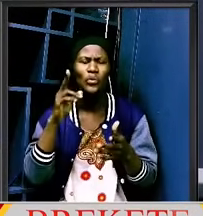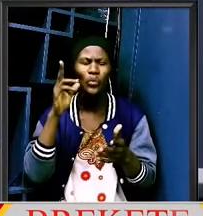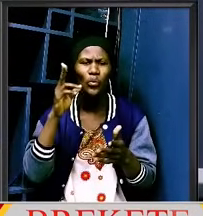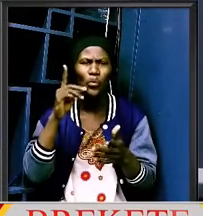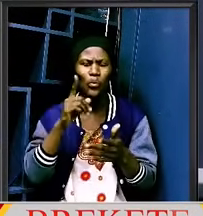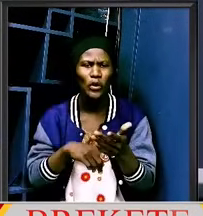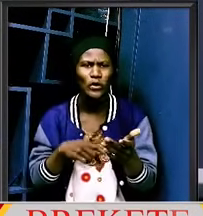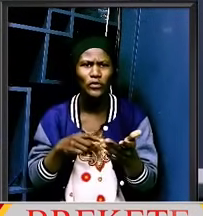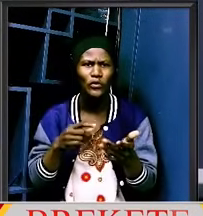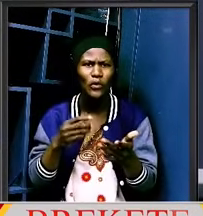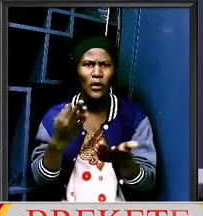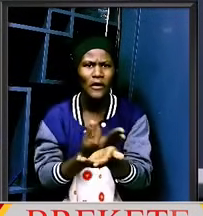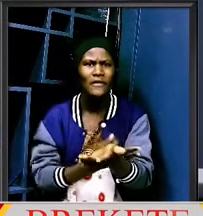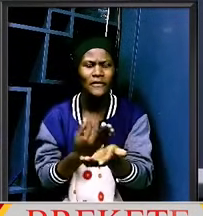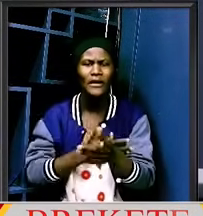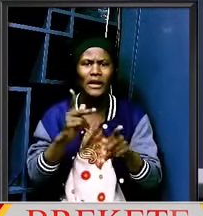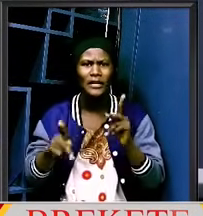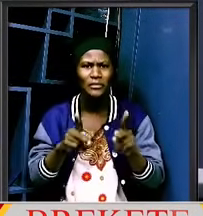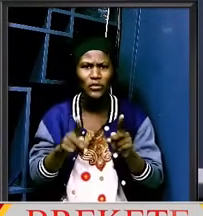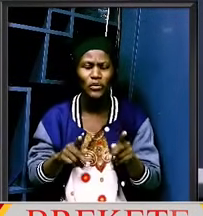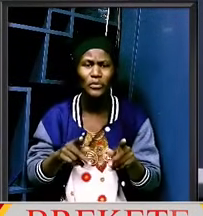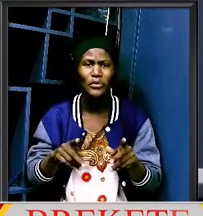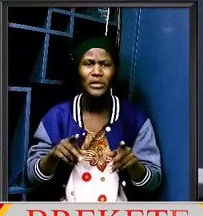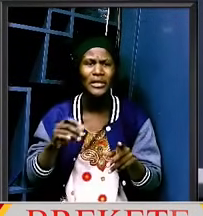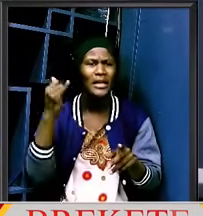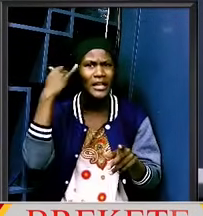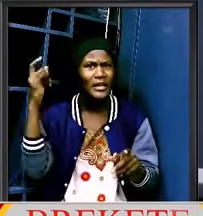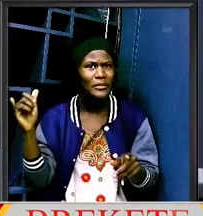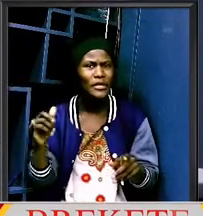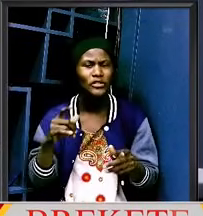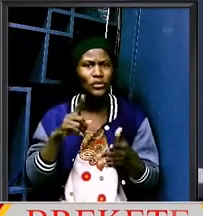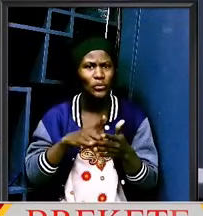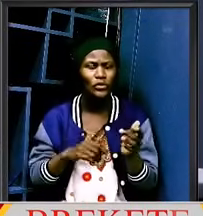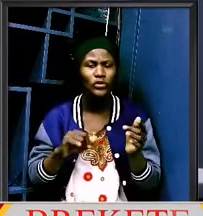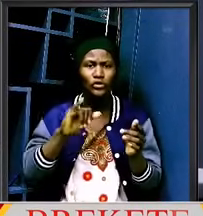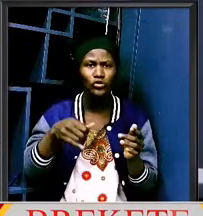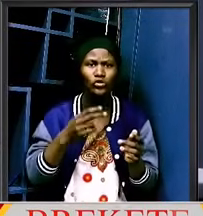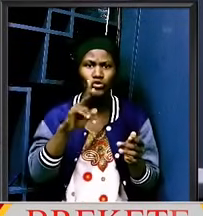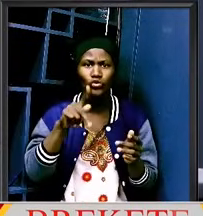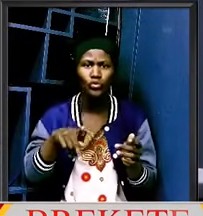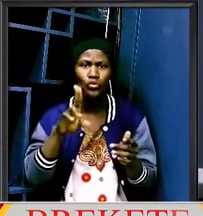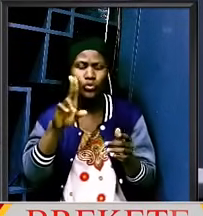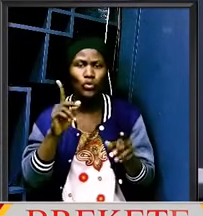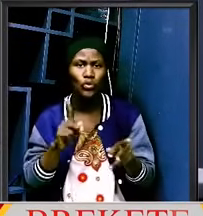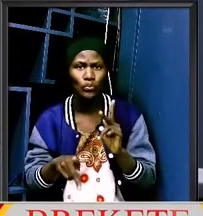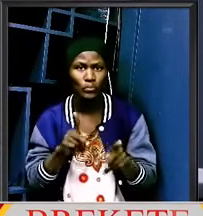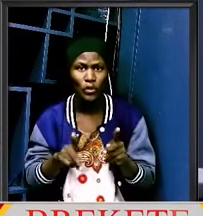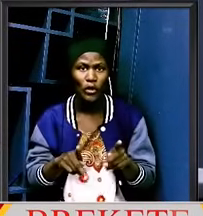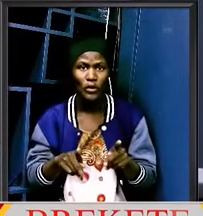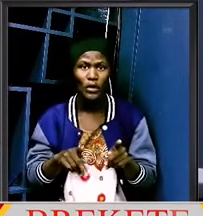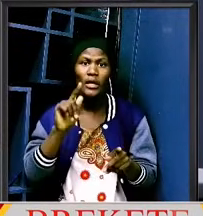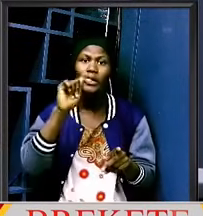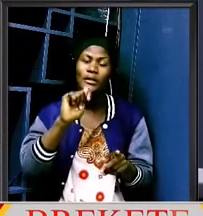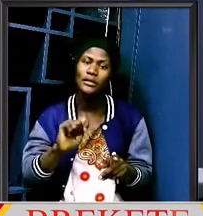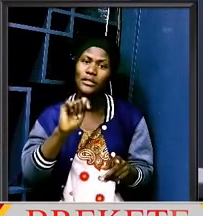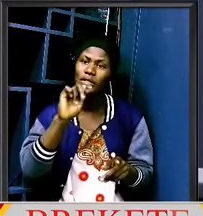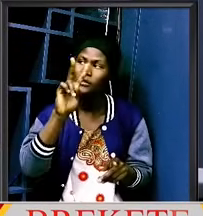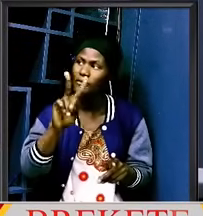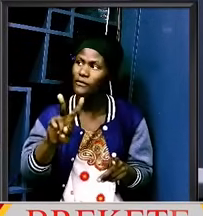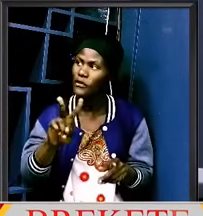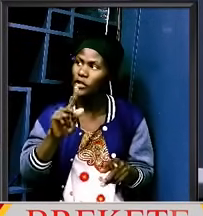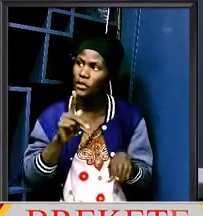waiting, they do Jukun people. Imagine waiting, they do other tribes. TV people come Nasarawa State, one